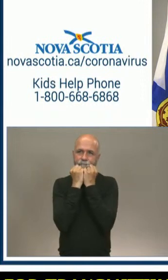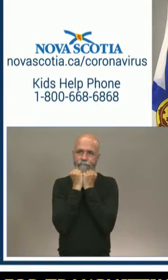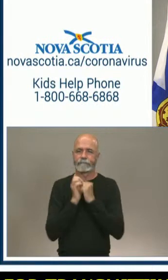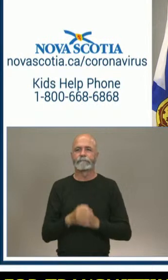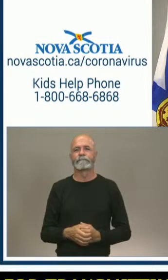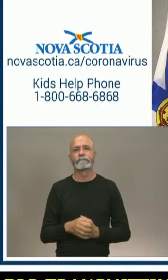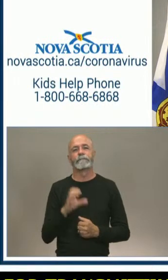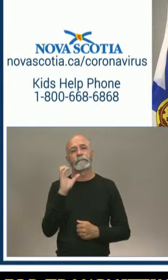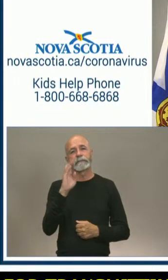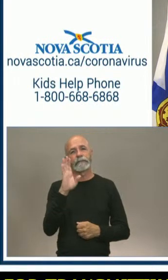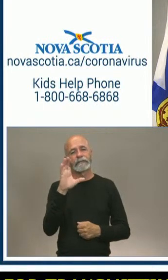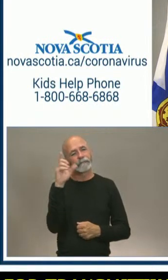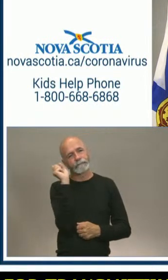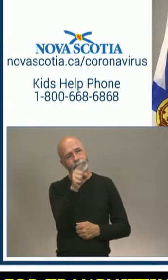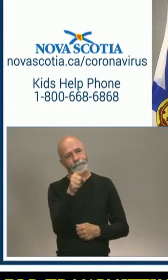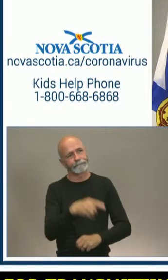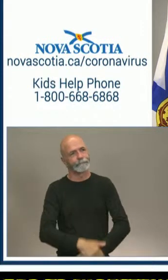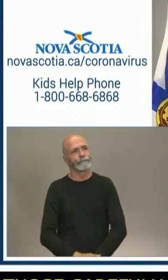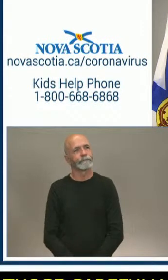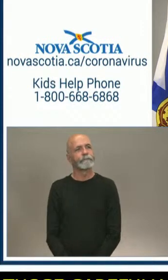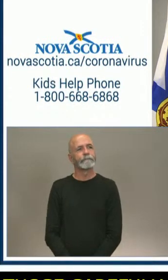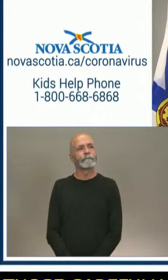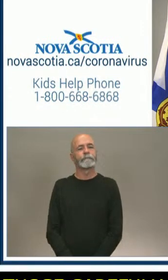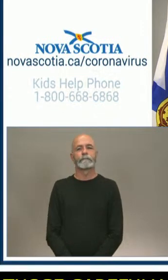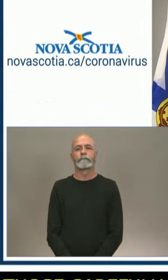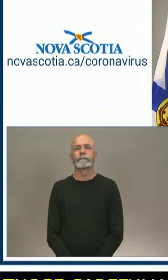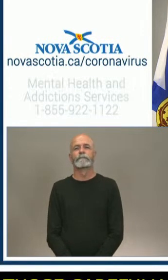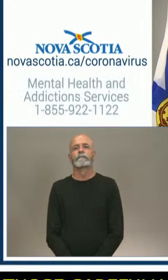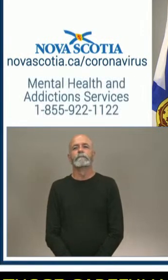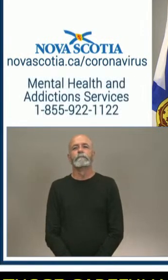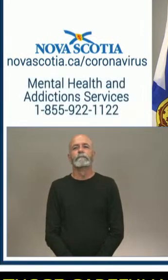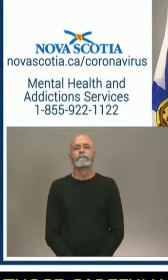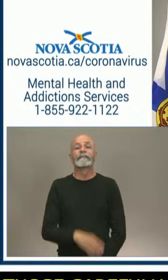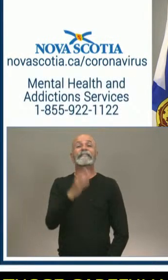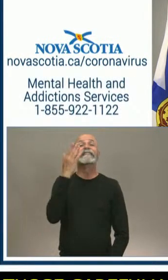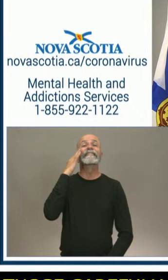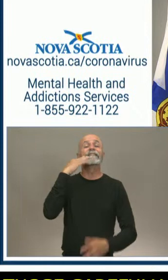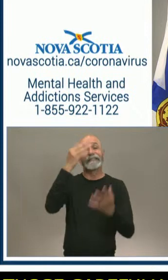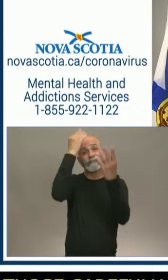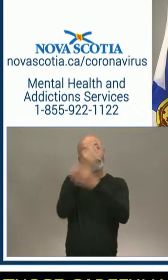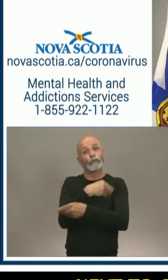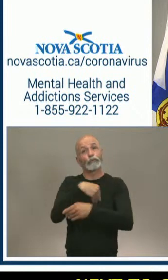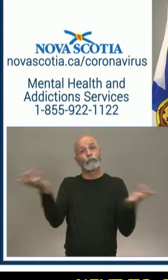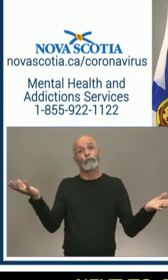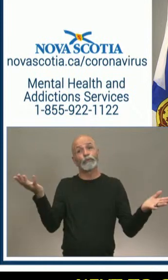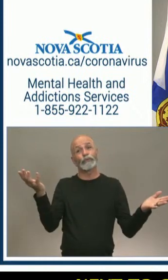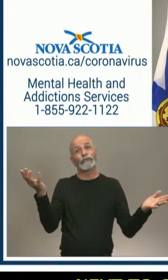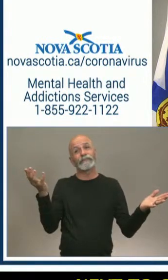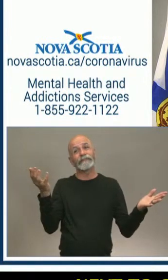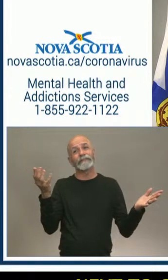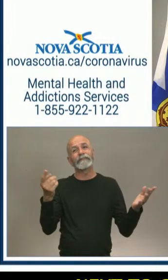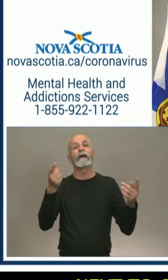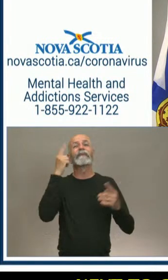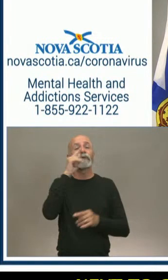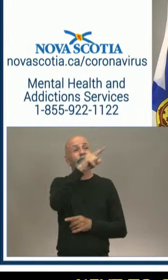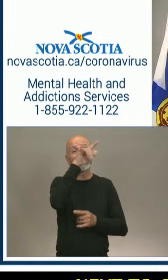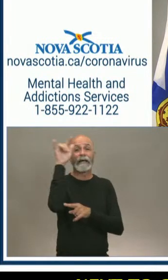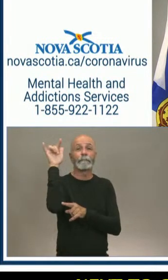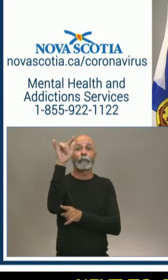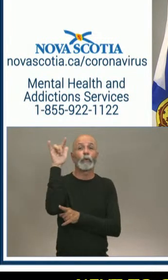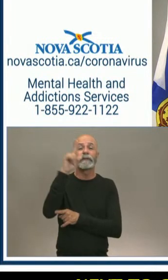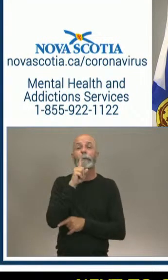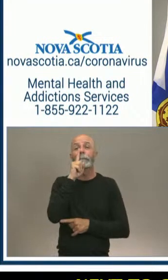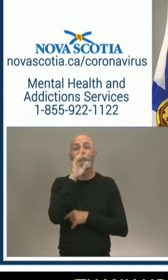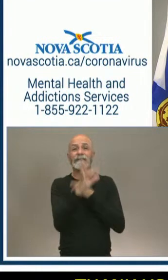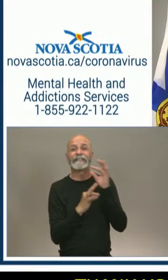Yes, thank you. In the news release that you issued just a few moments ago outlining the airport testing, it's described as voluntary. I'm just curious,